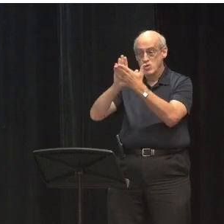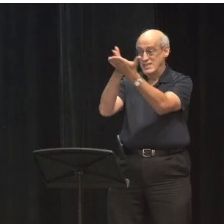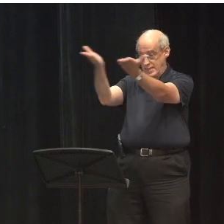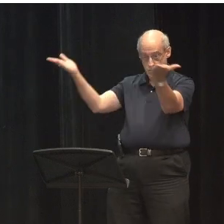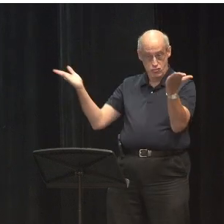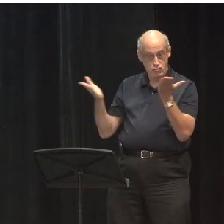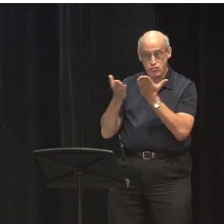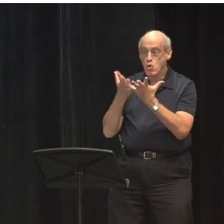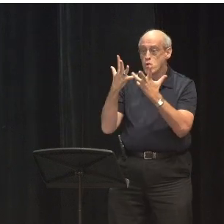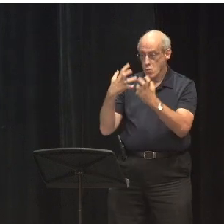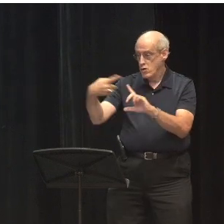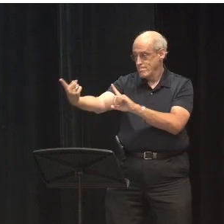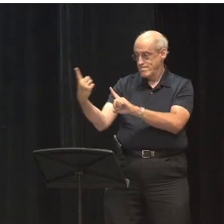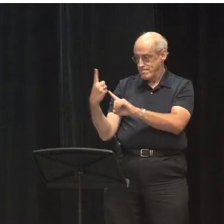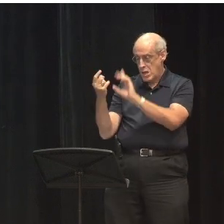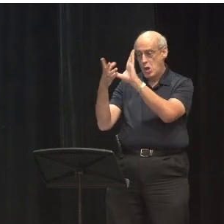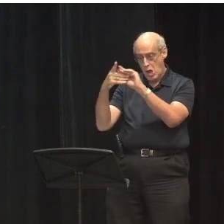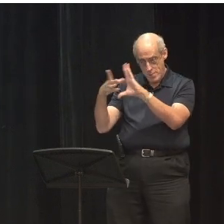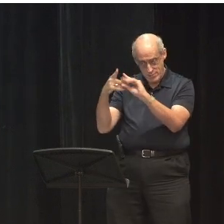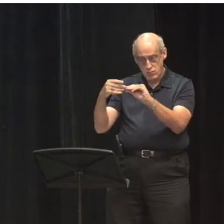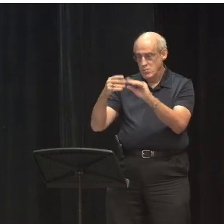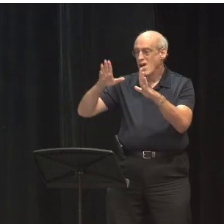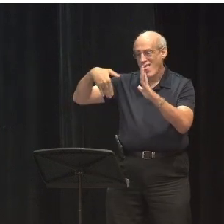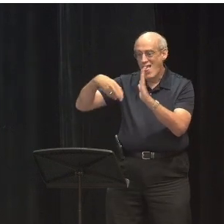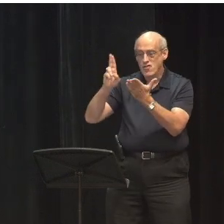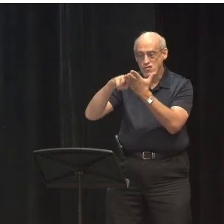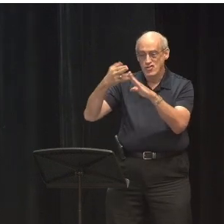person and you would like to submit a comment and did not